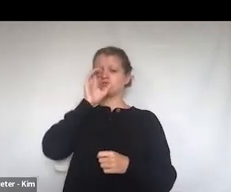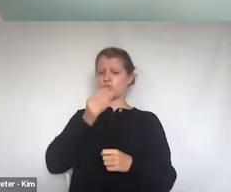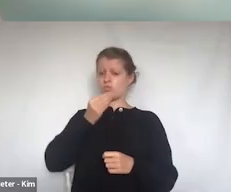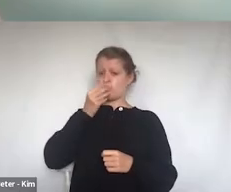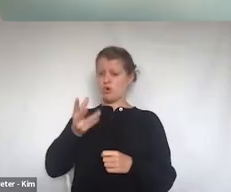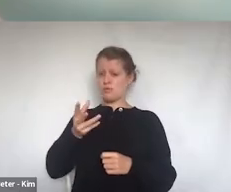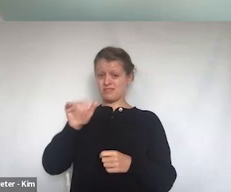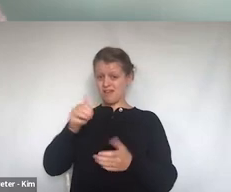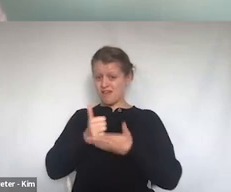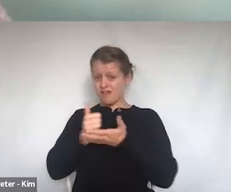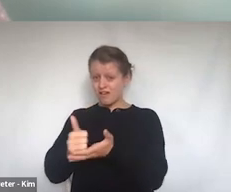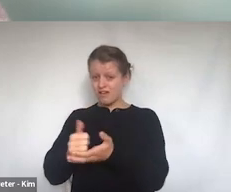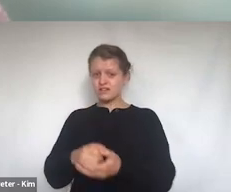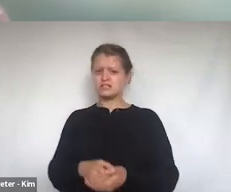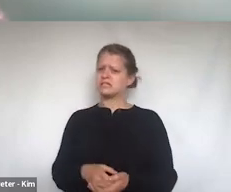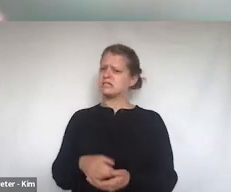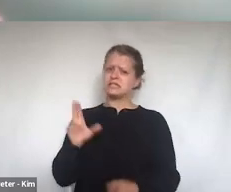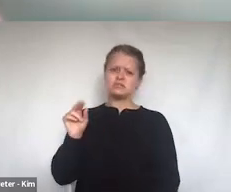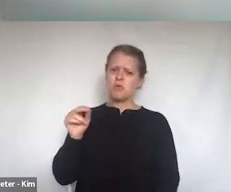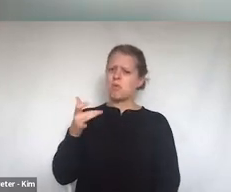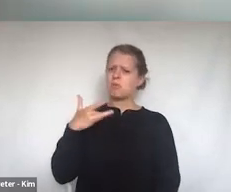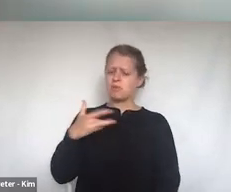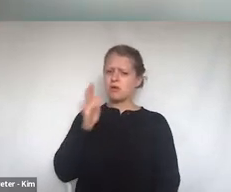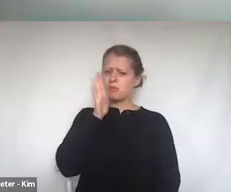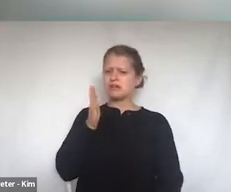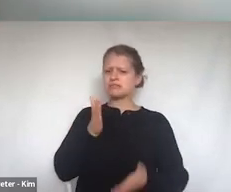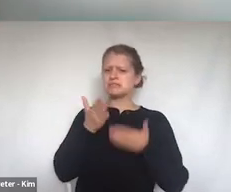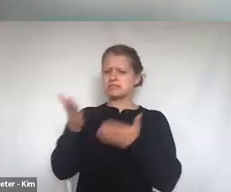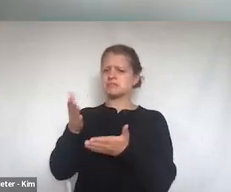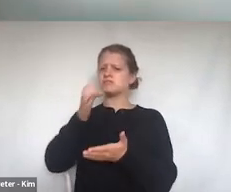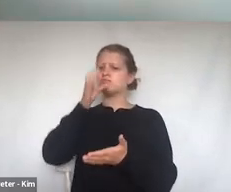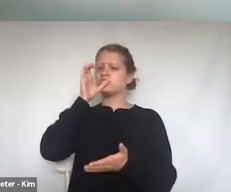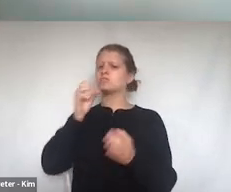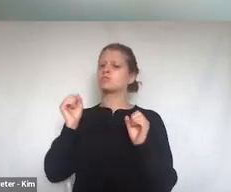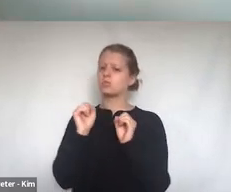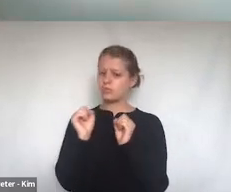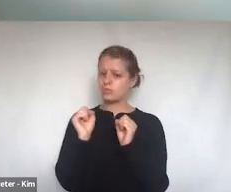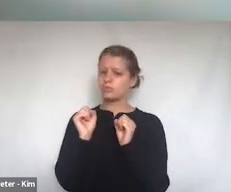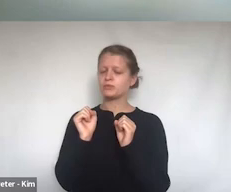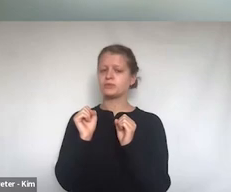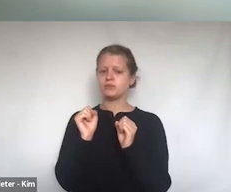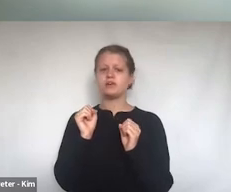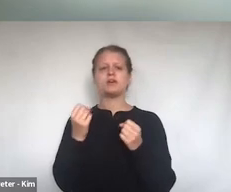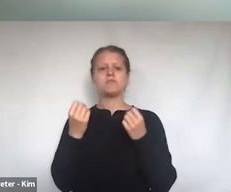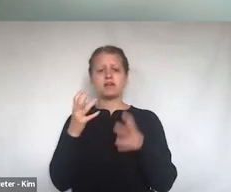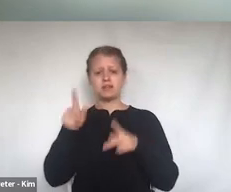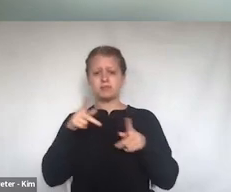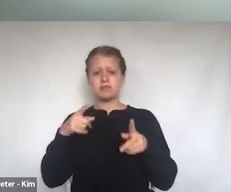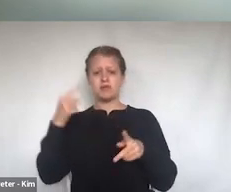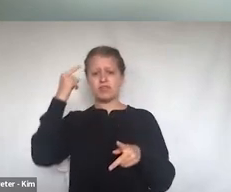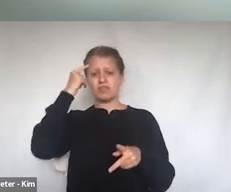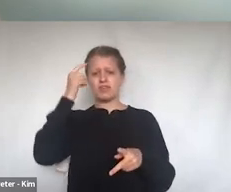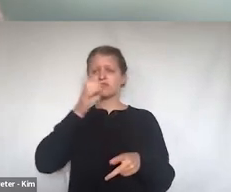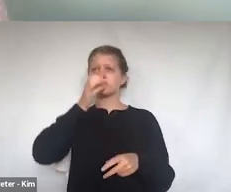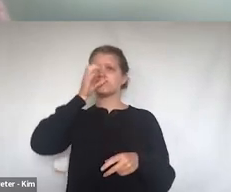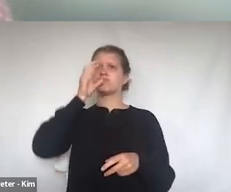Typically, we'd recommend cooler drinks would be the recommendation for cooling off. Many people do describe drinking a warmer drink as helpful